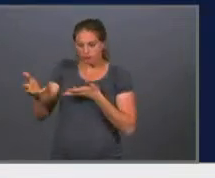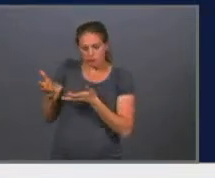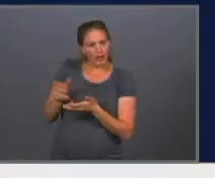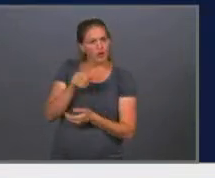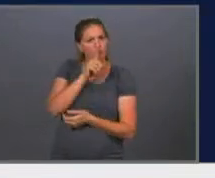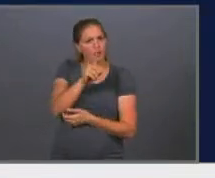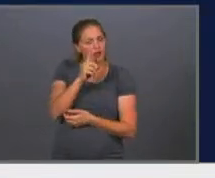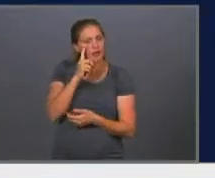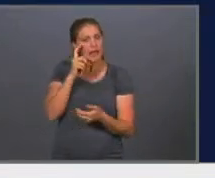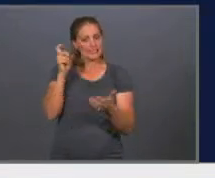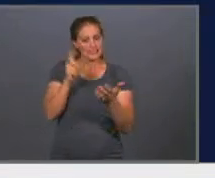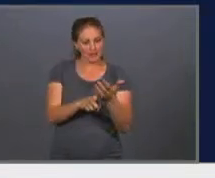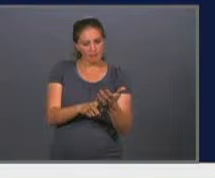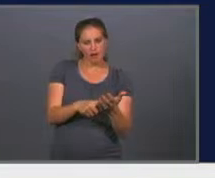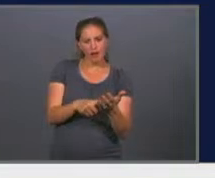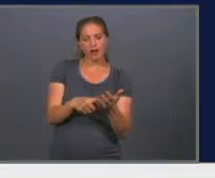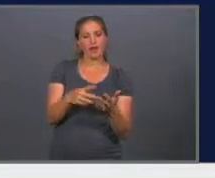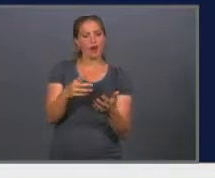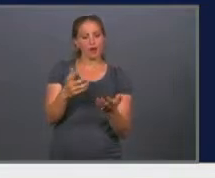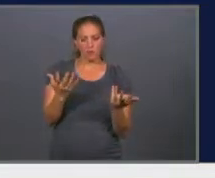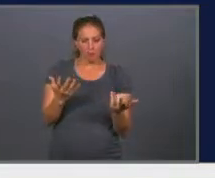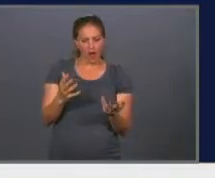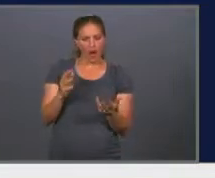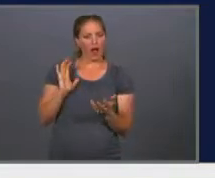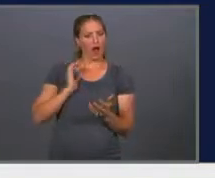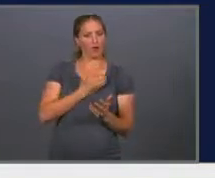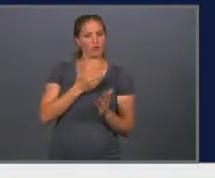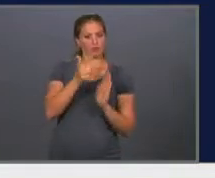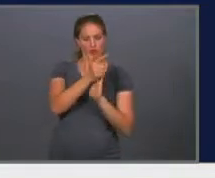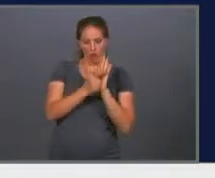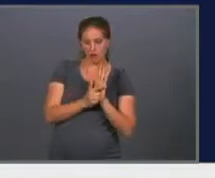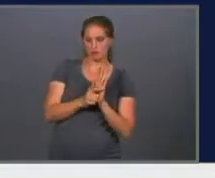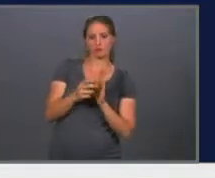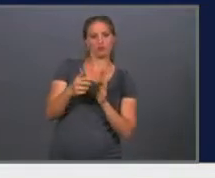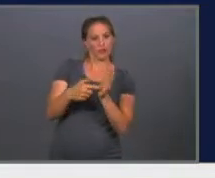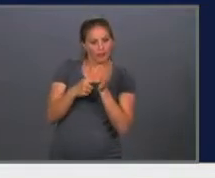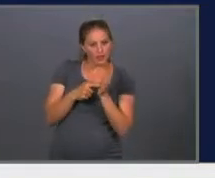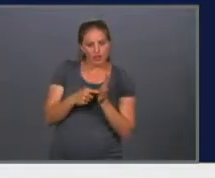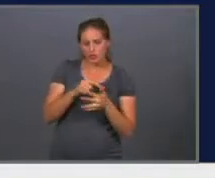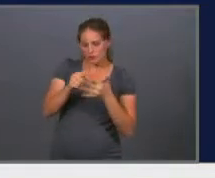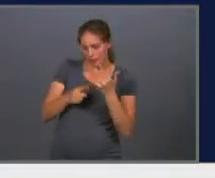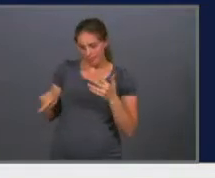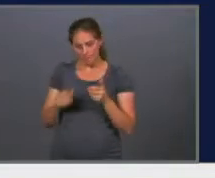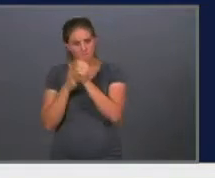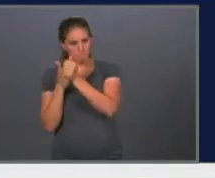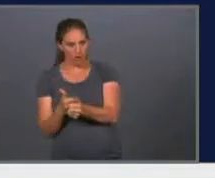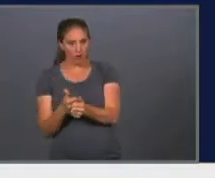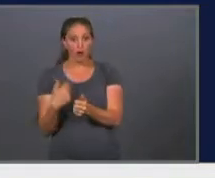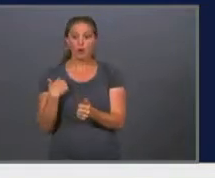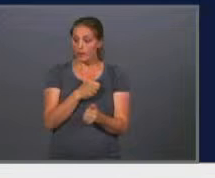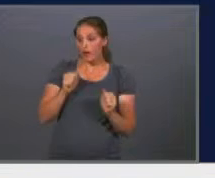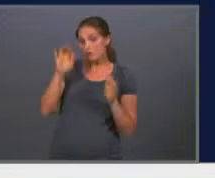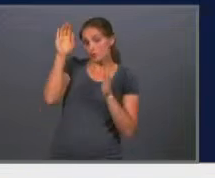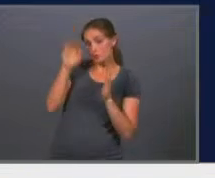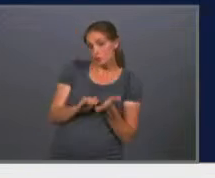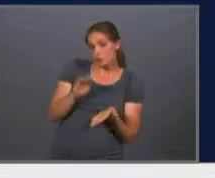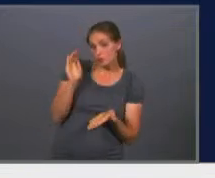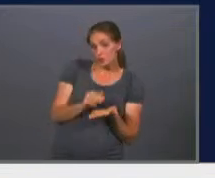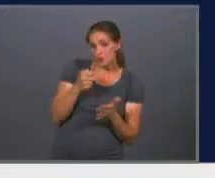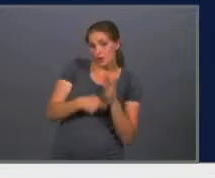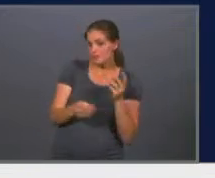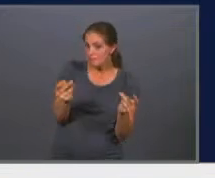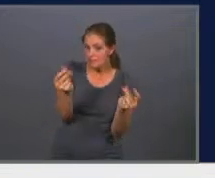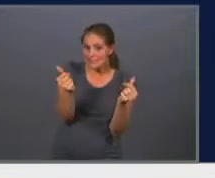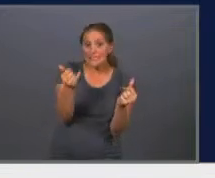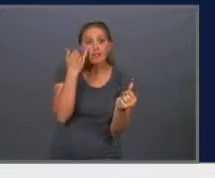monitoring what type of regulation that we're putting them through. And we could reduce costs immediately if we would just take a